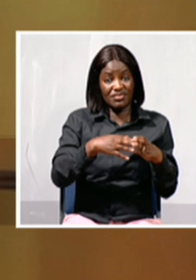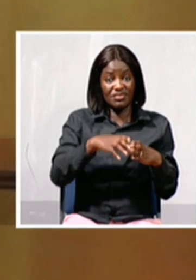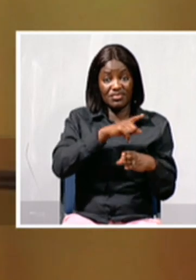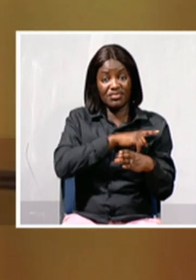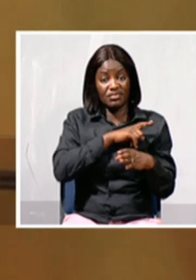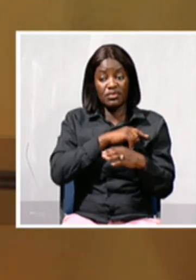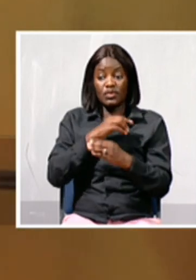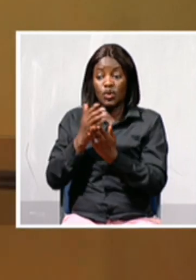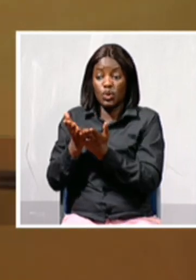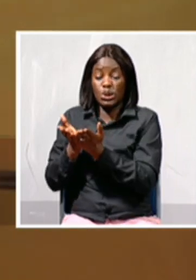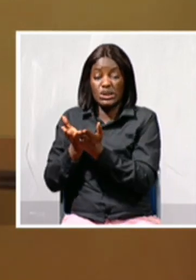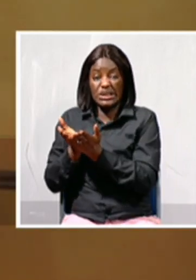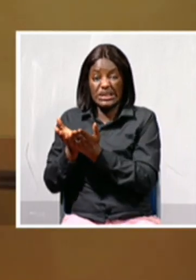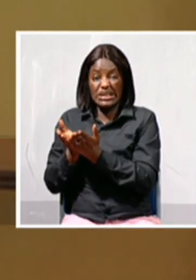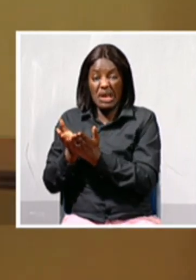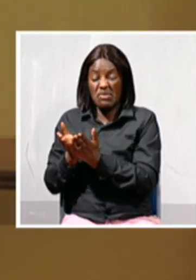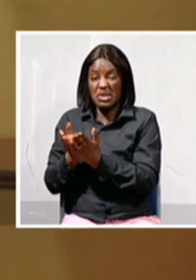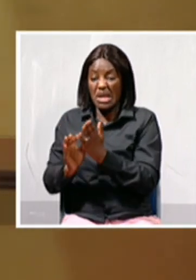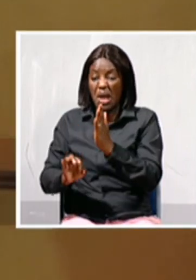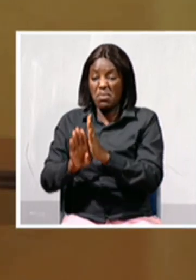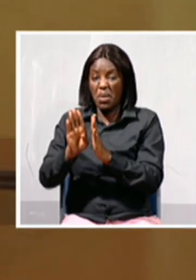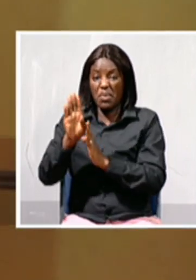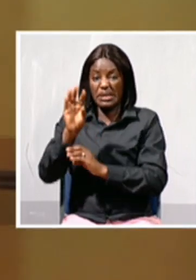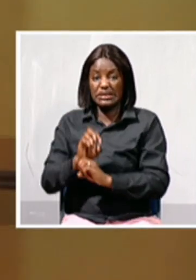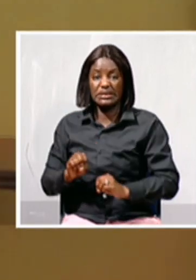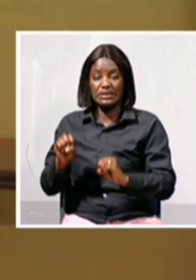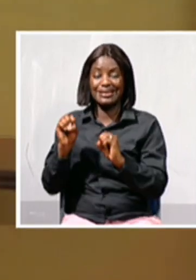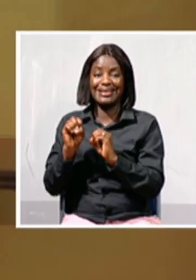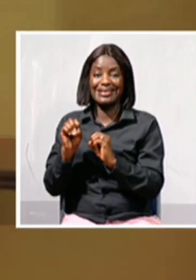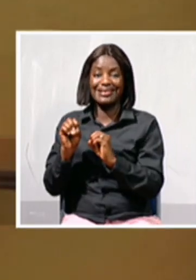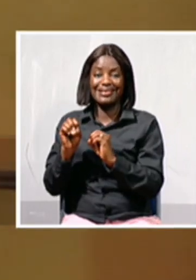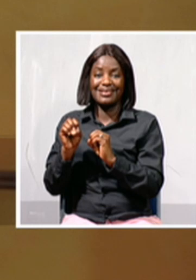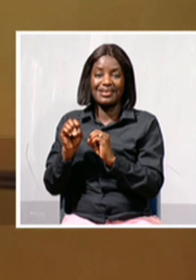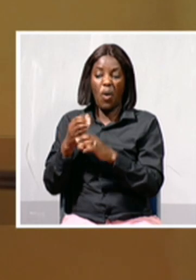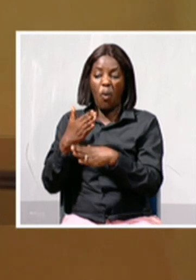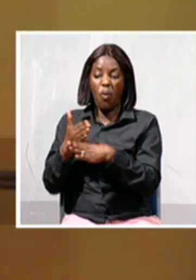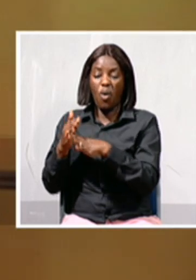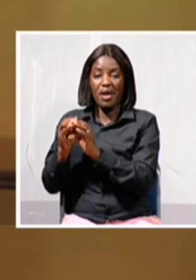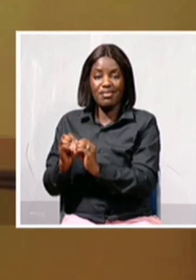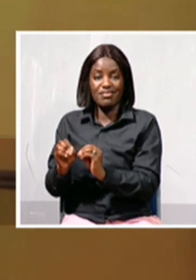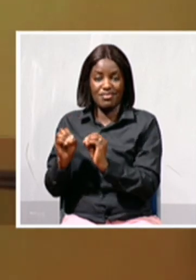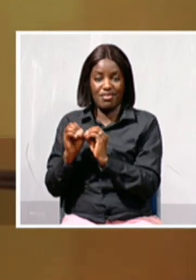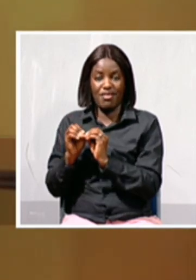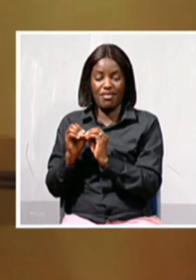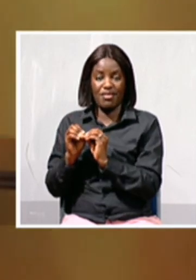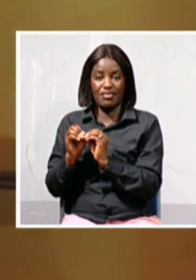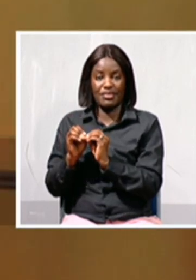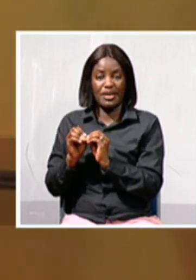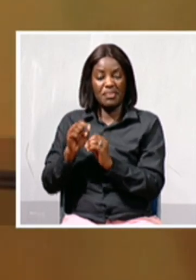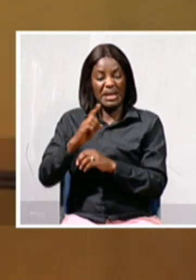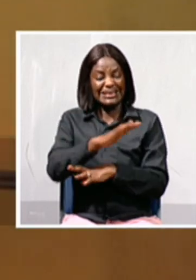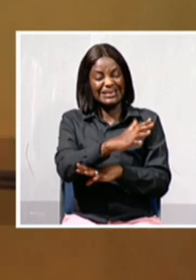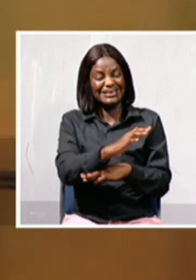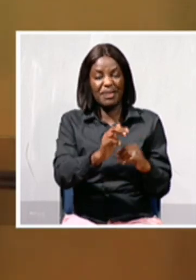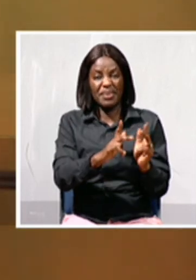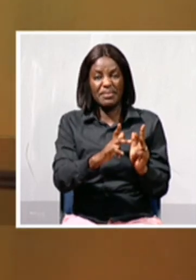those that they had voted. And I think also some of them, they really don't know why